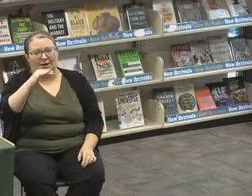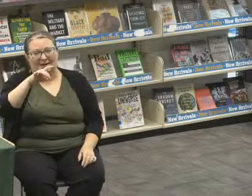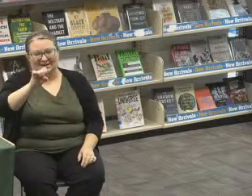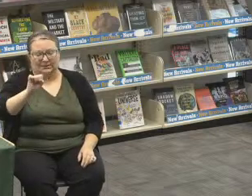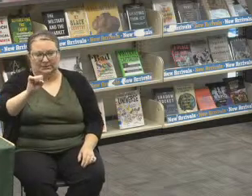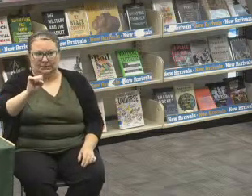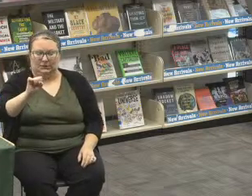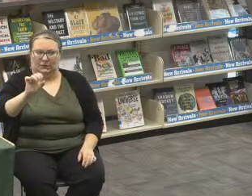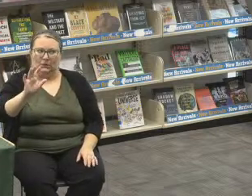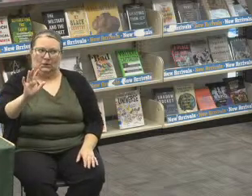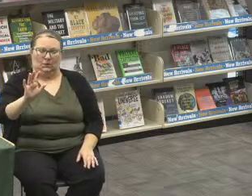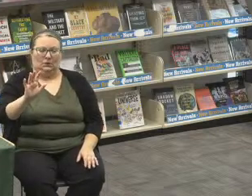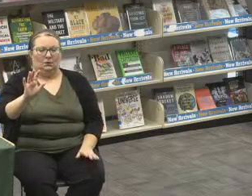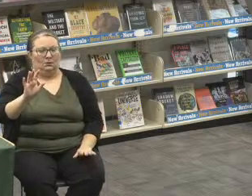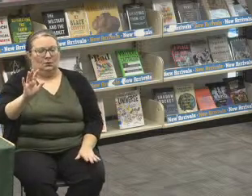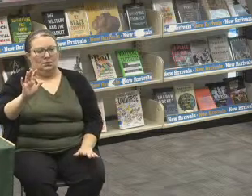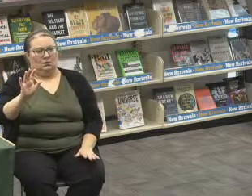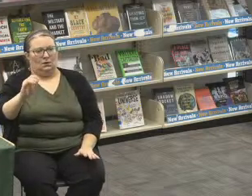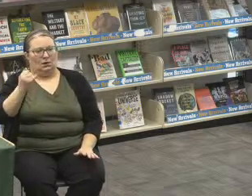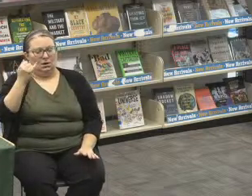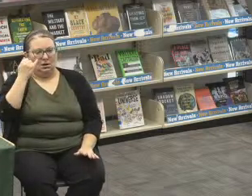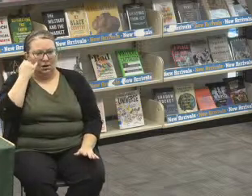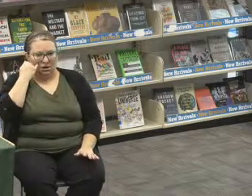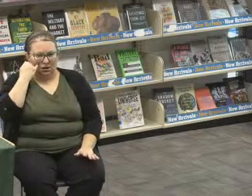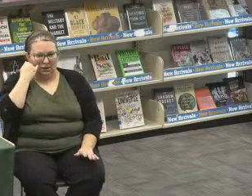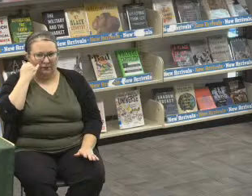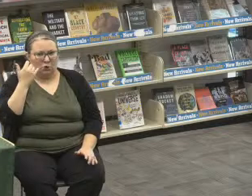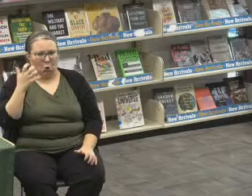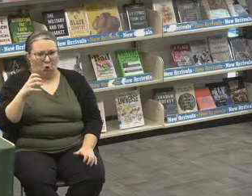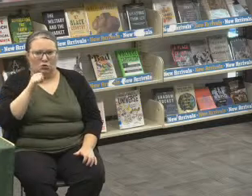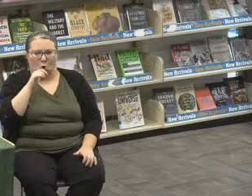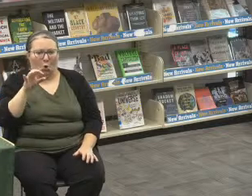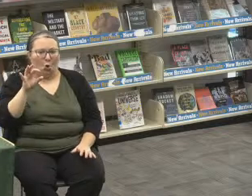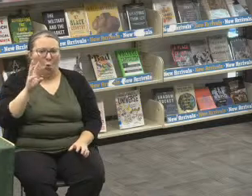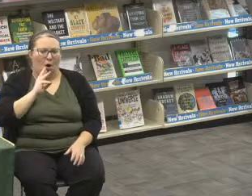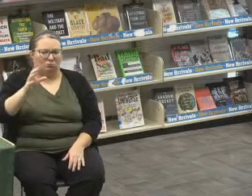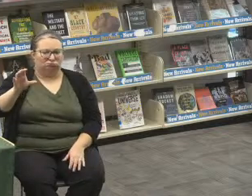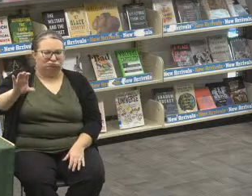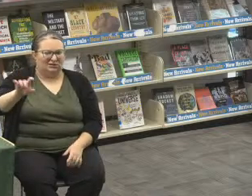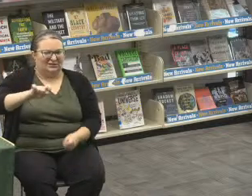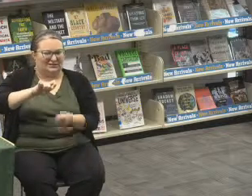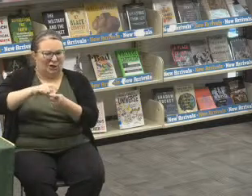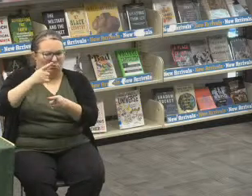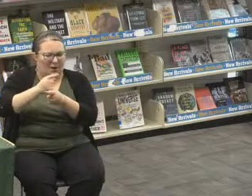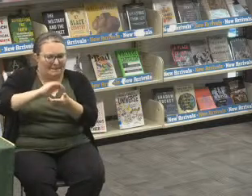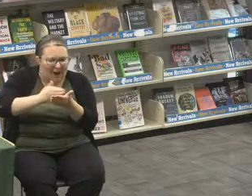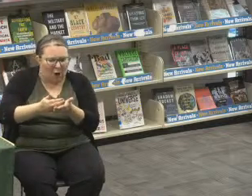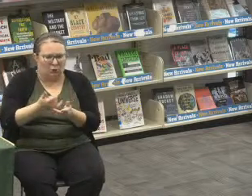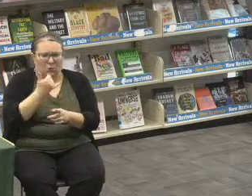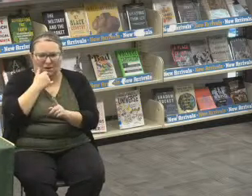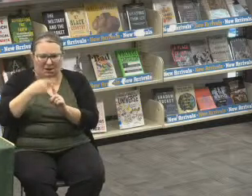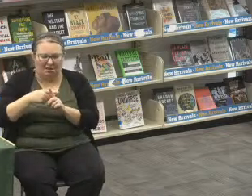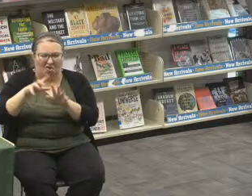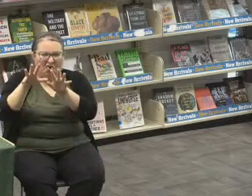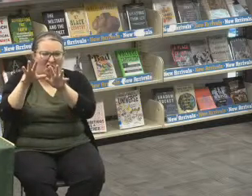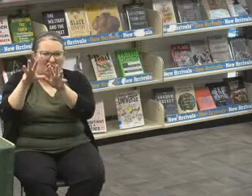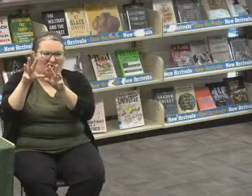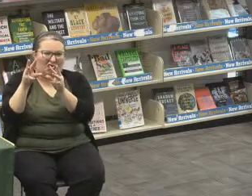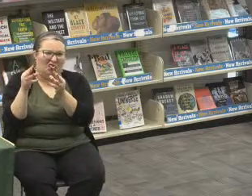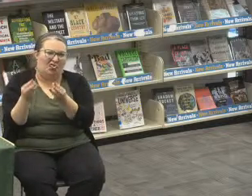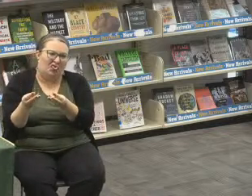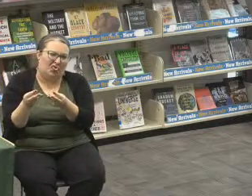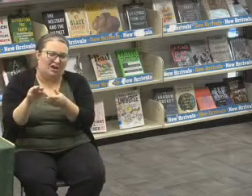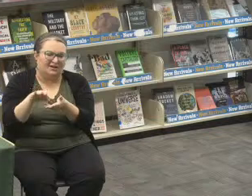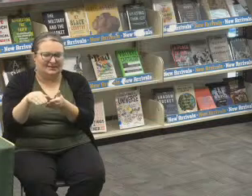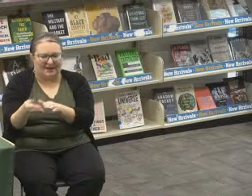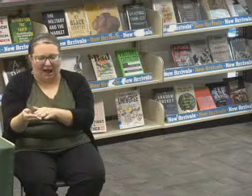who, like, if you think of an orchid, like if you kind of don't water it just quite right or have the right temperature, it kind of like wilts, the flowers die. You